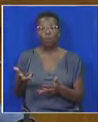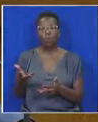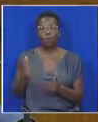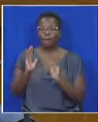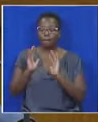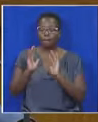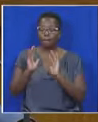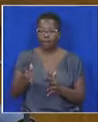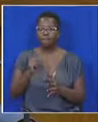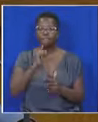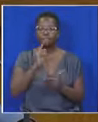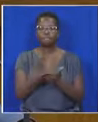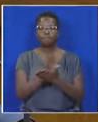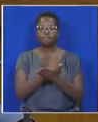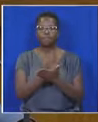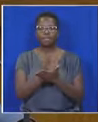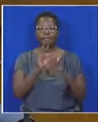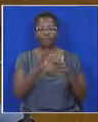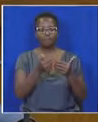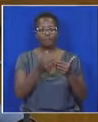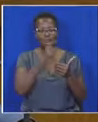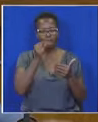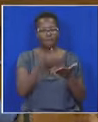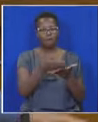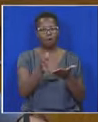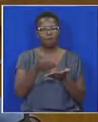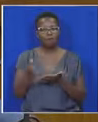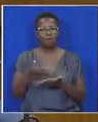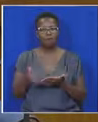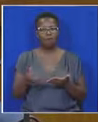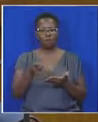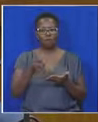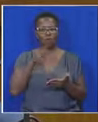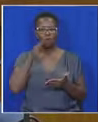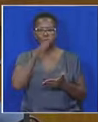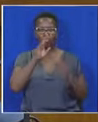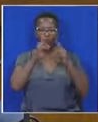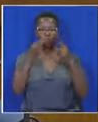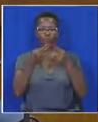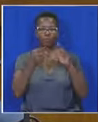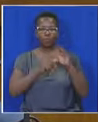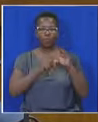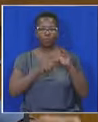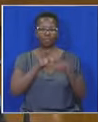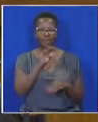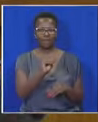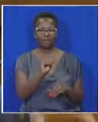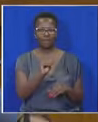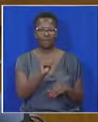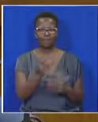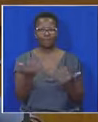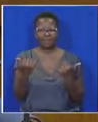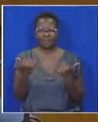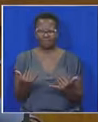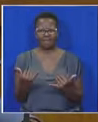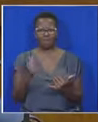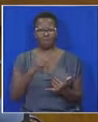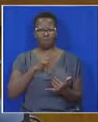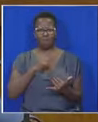to exclude a certain Kenny Morolong, who doesn't have a tertiary qualification. Now, why would they be so desperate